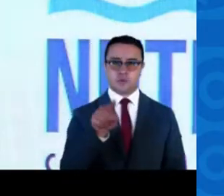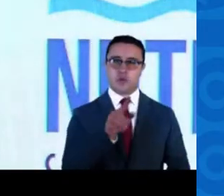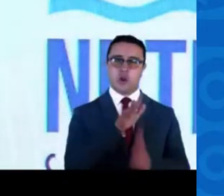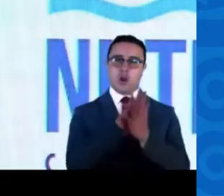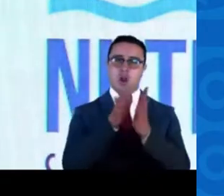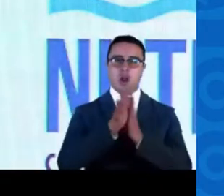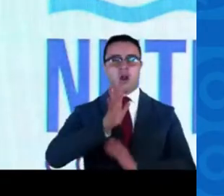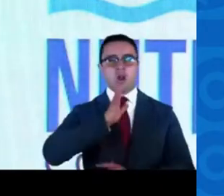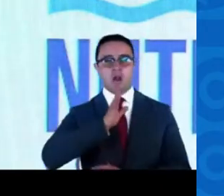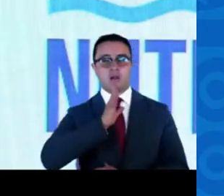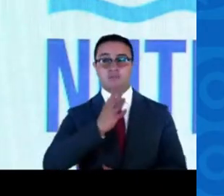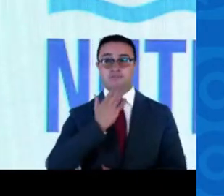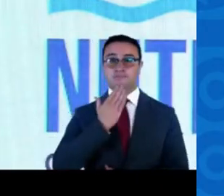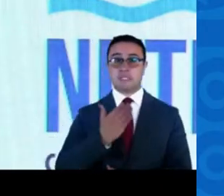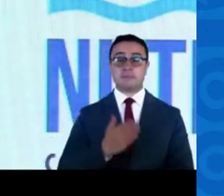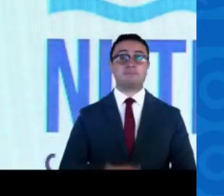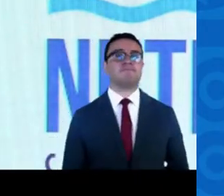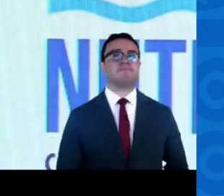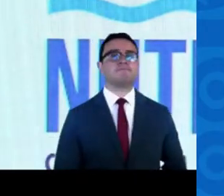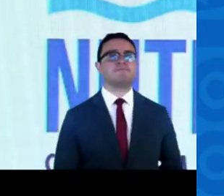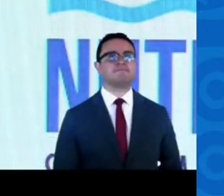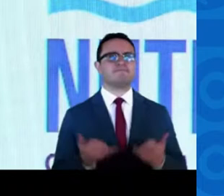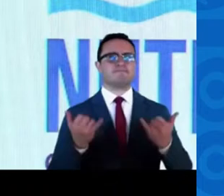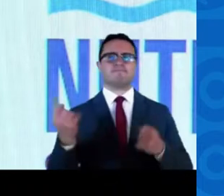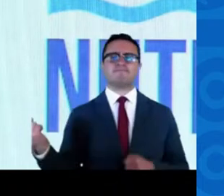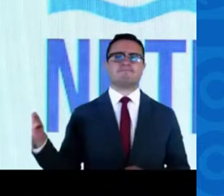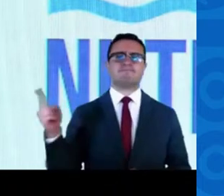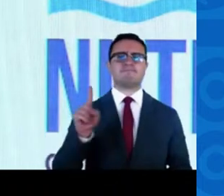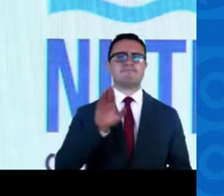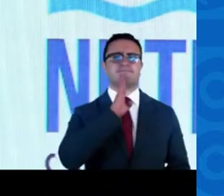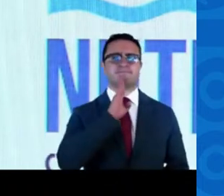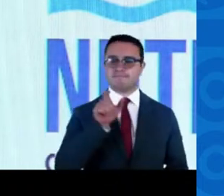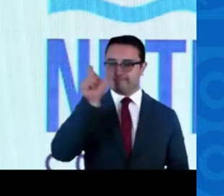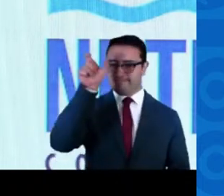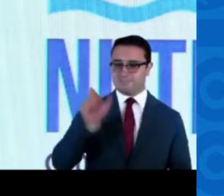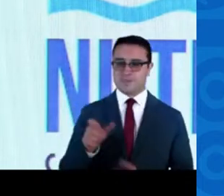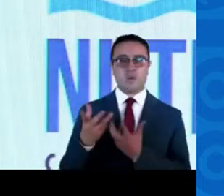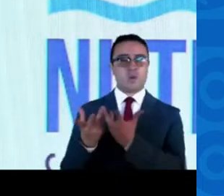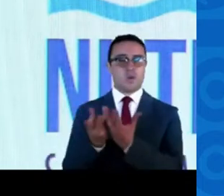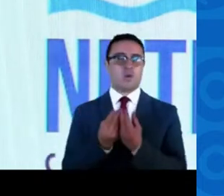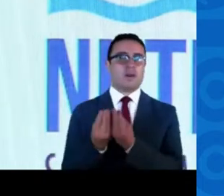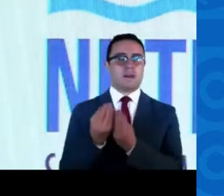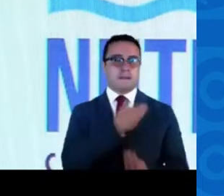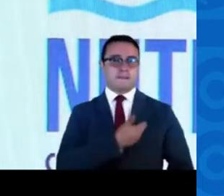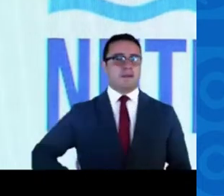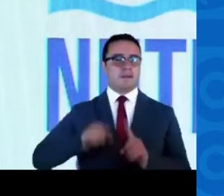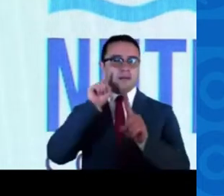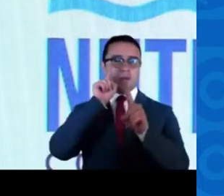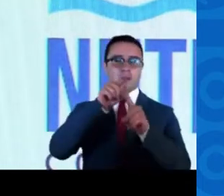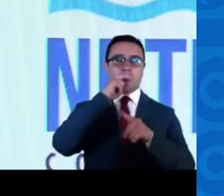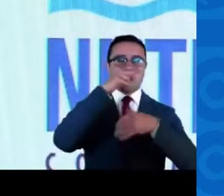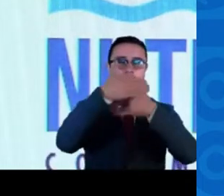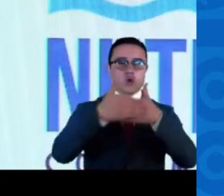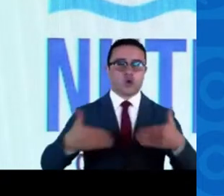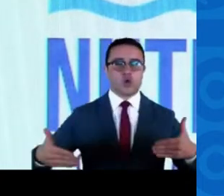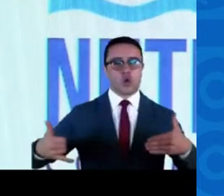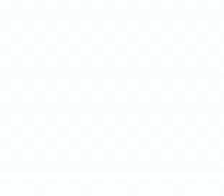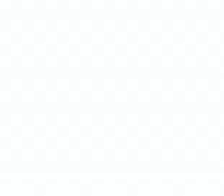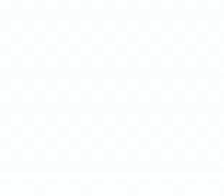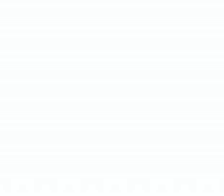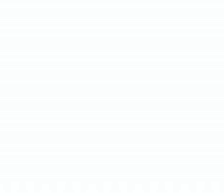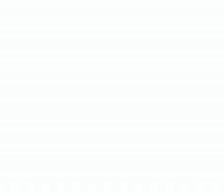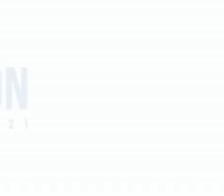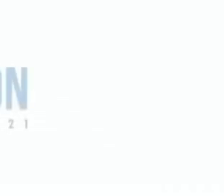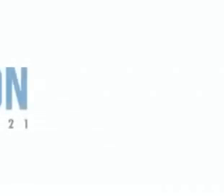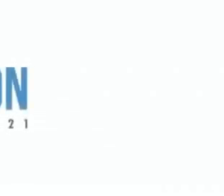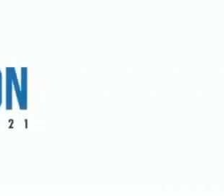Mr. Sanchez, Mr. Scaramella, and now we will listen to the presidential counselor